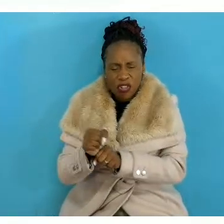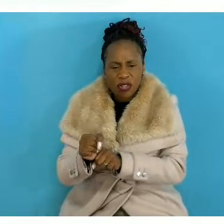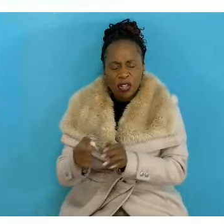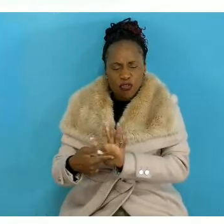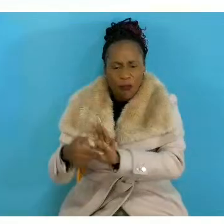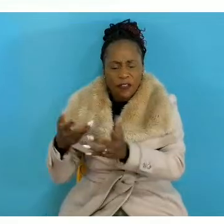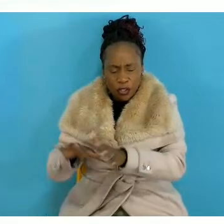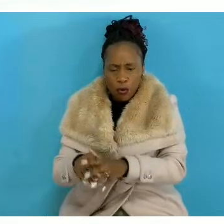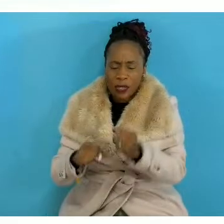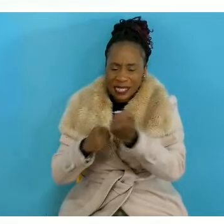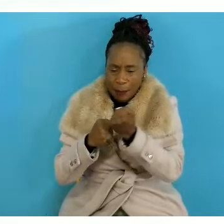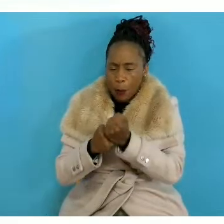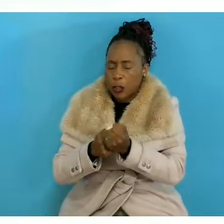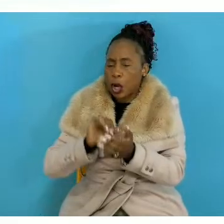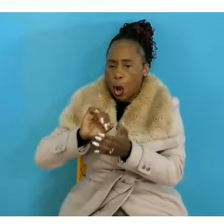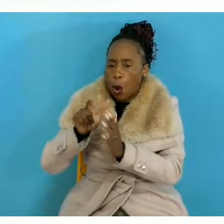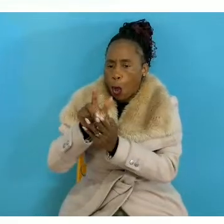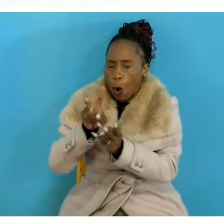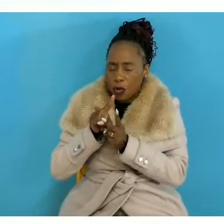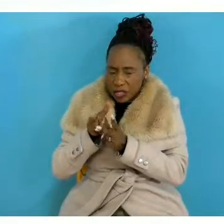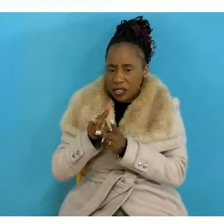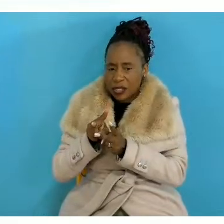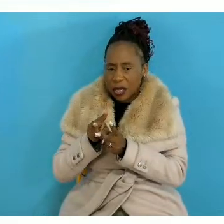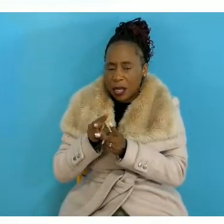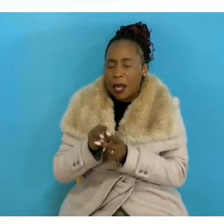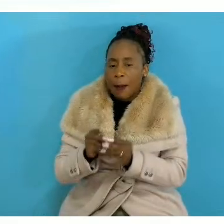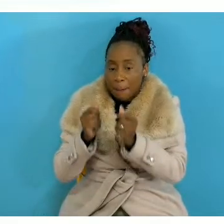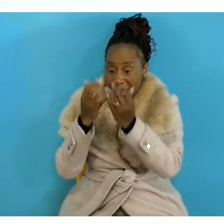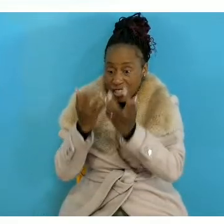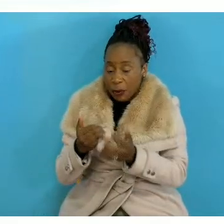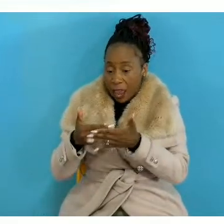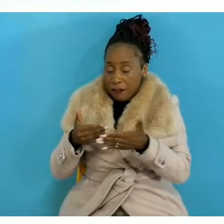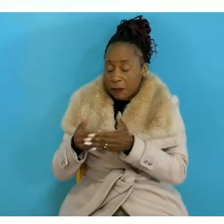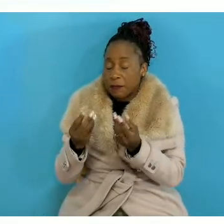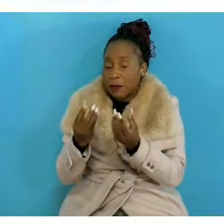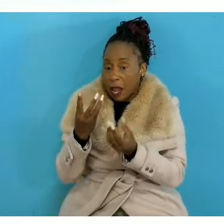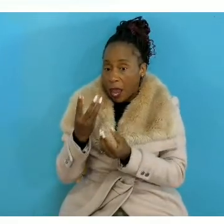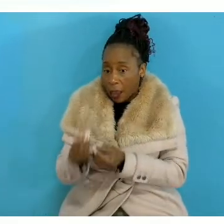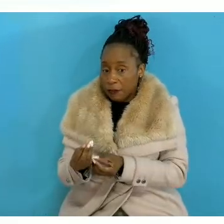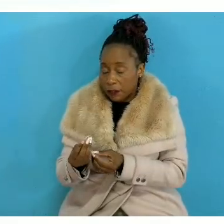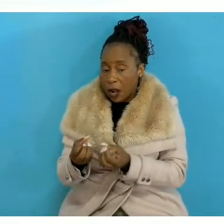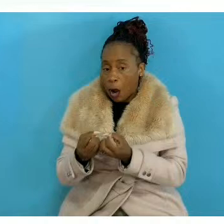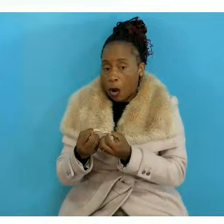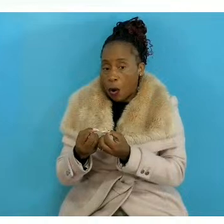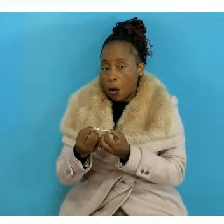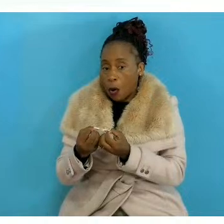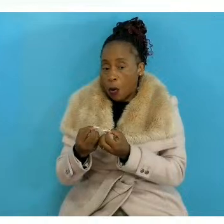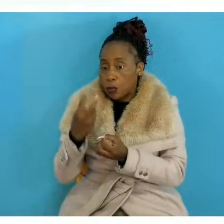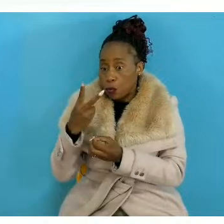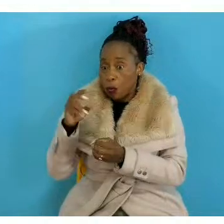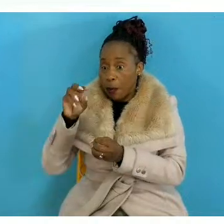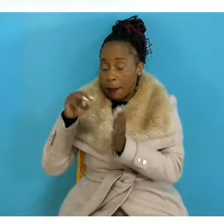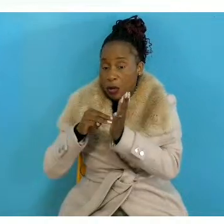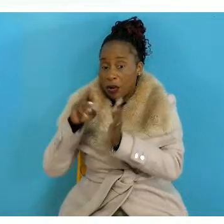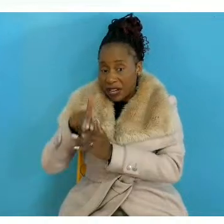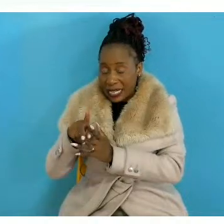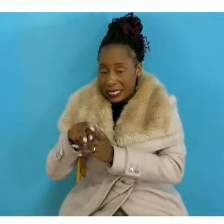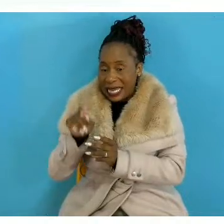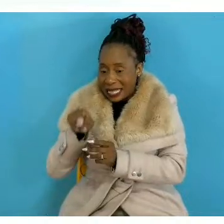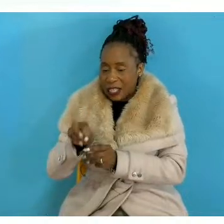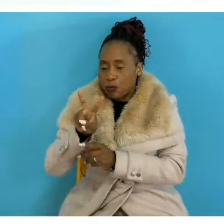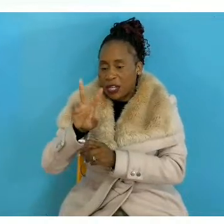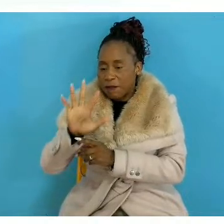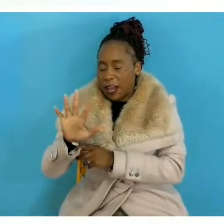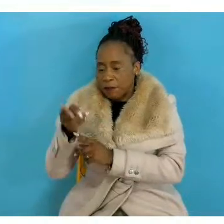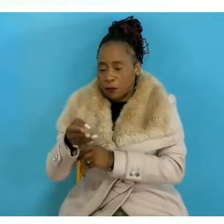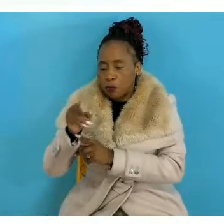loans, we have a original budget of 52 million, which is presented under 24-25-26 financial year.